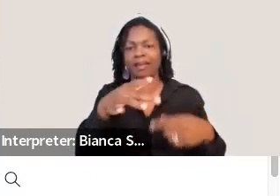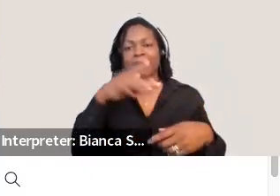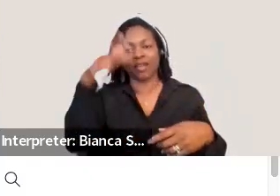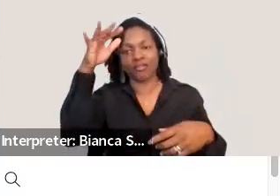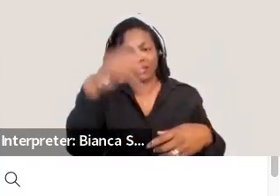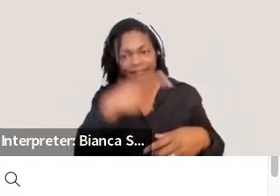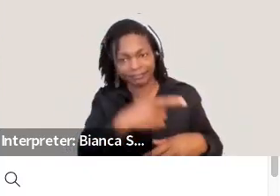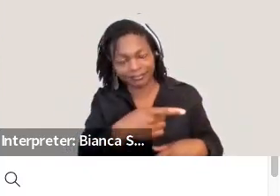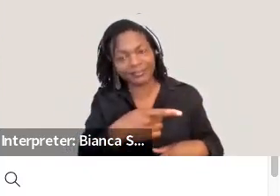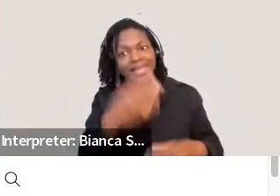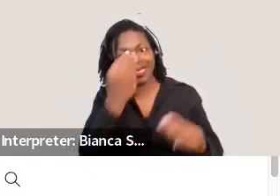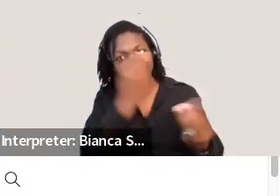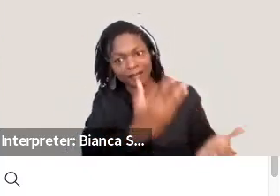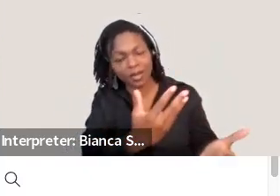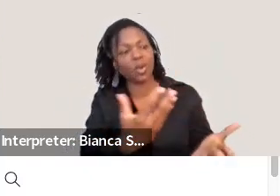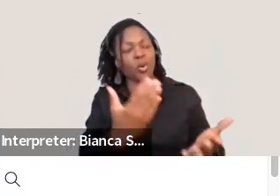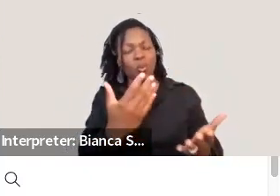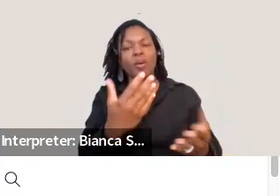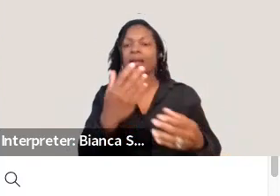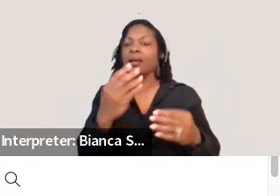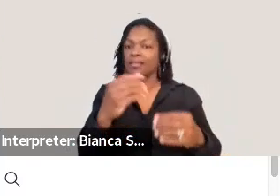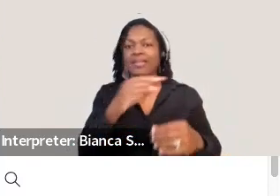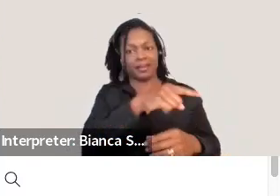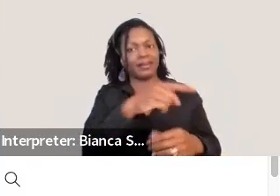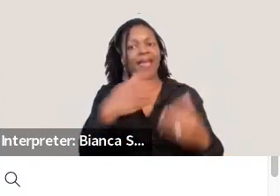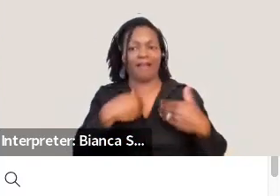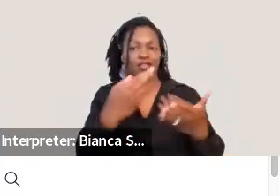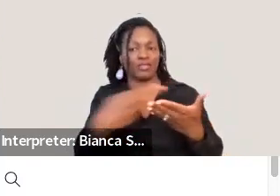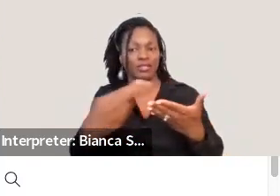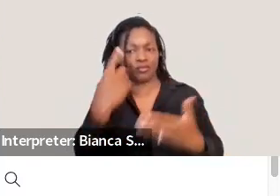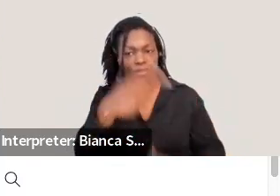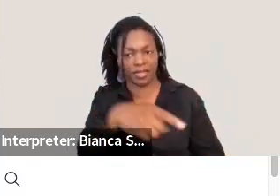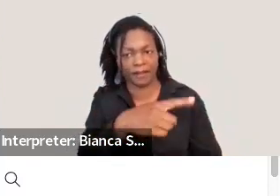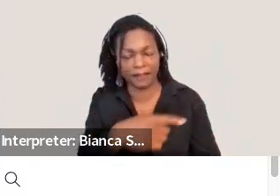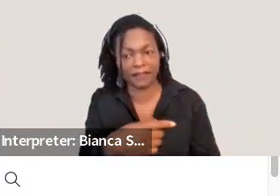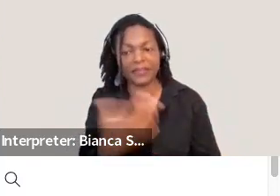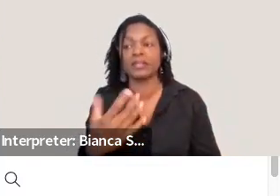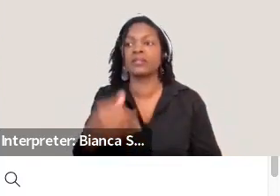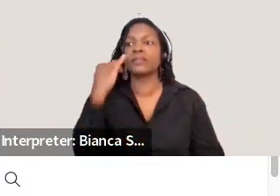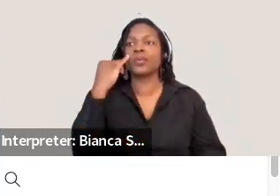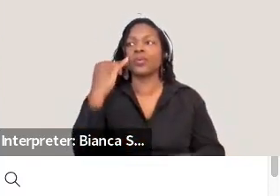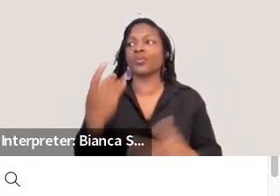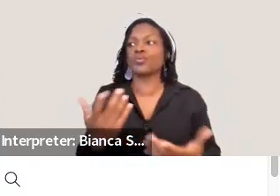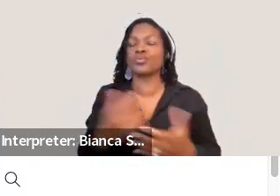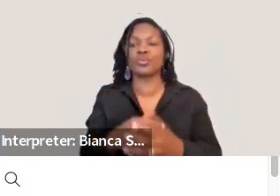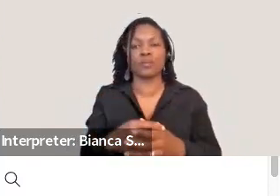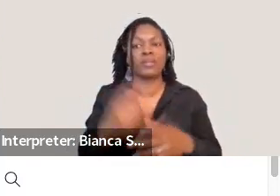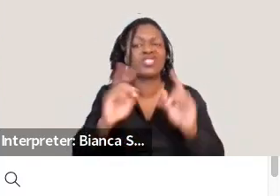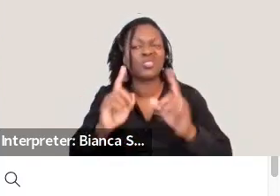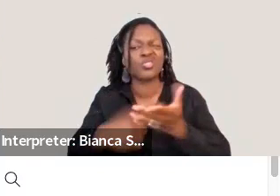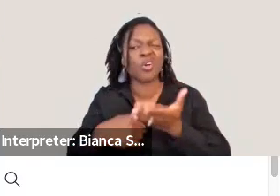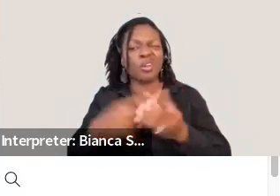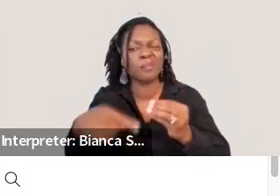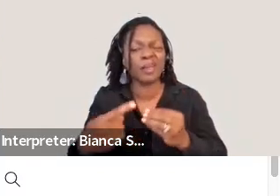say, if I'm meeting with a family and talking about special education, say, sometimes I'll ask them to go to Exceptional